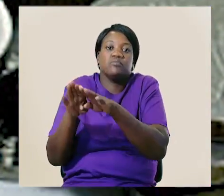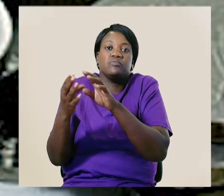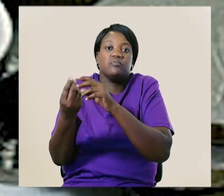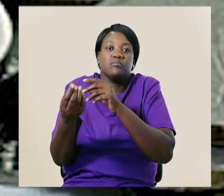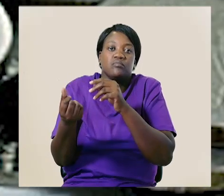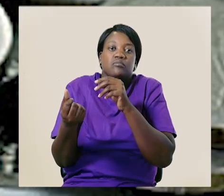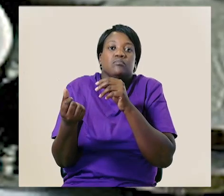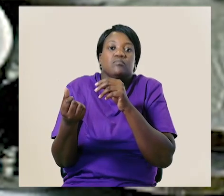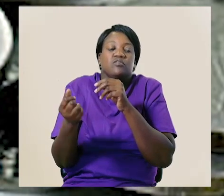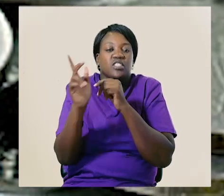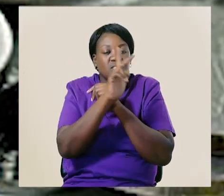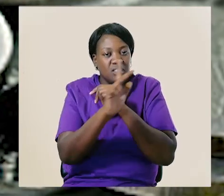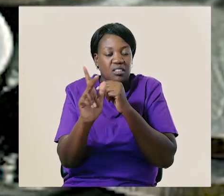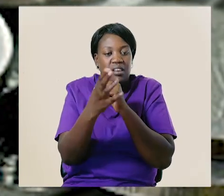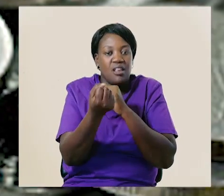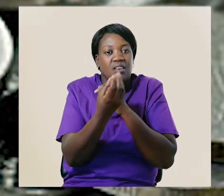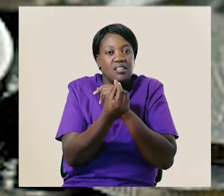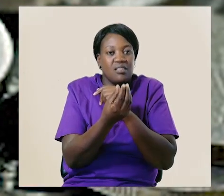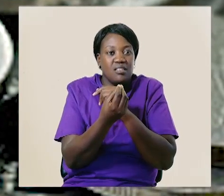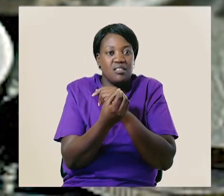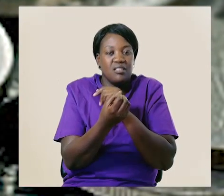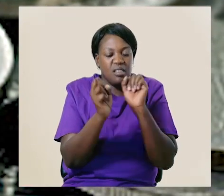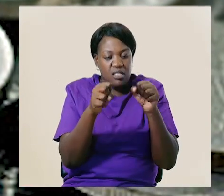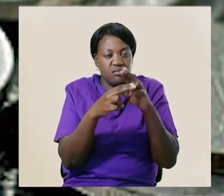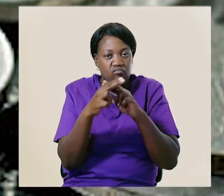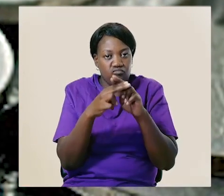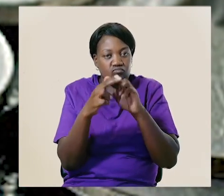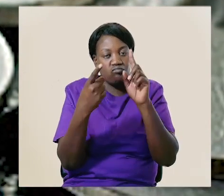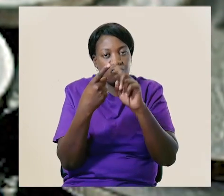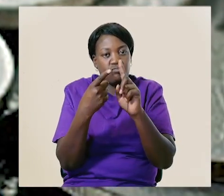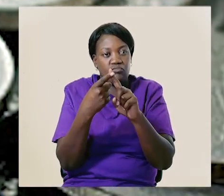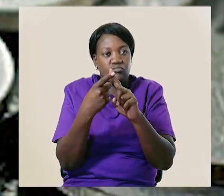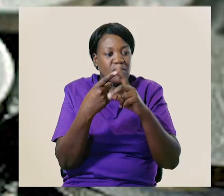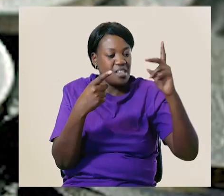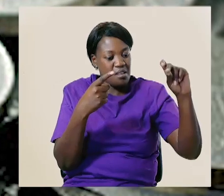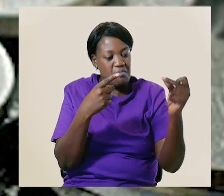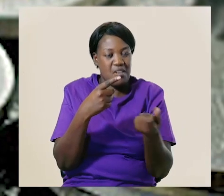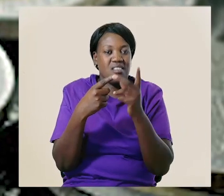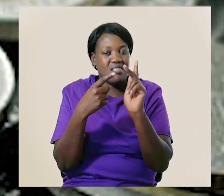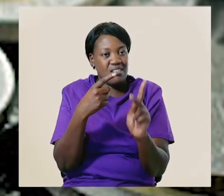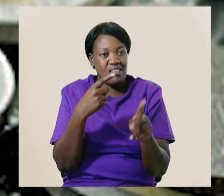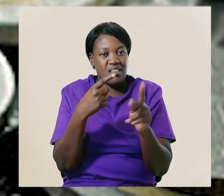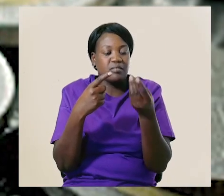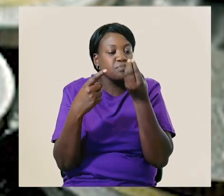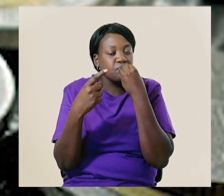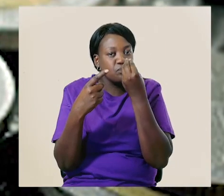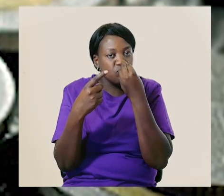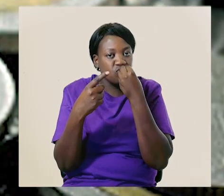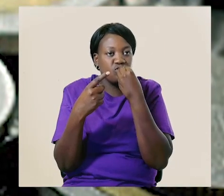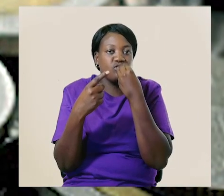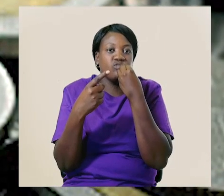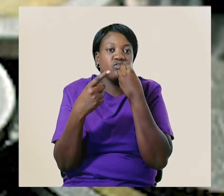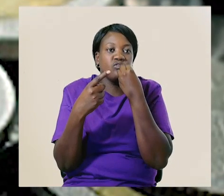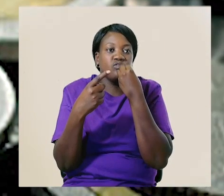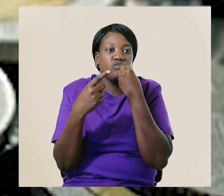When people earn money, they can use it in two ways. They can use it to buy goods like food or books